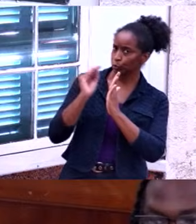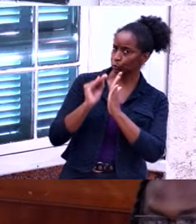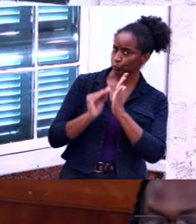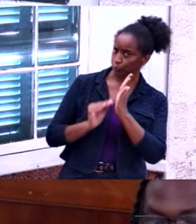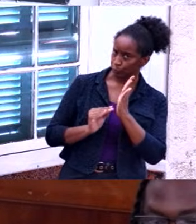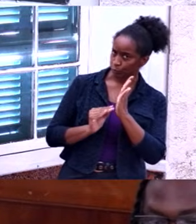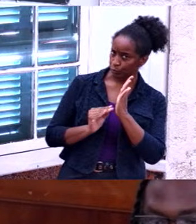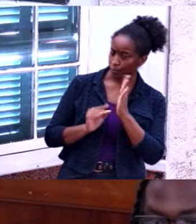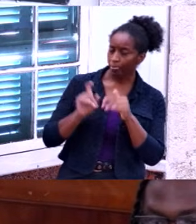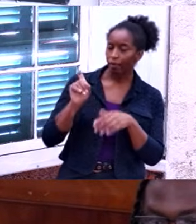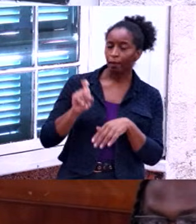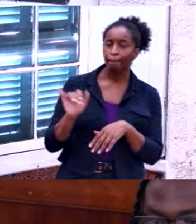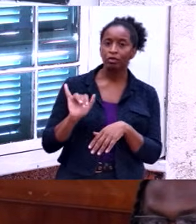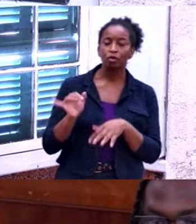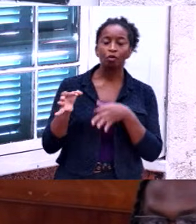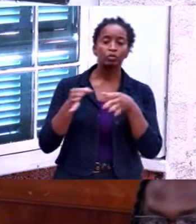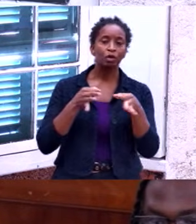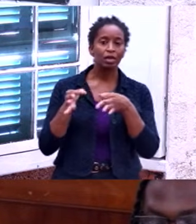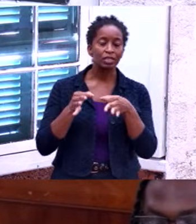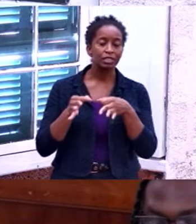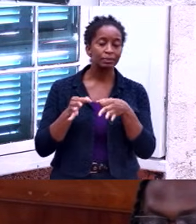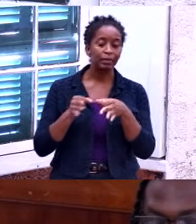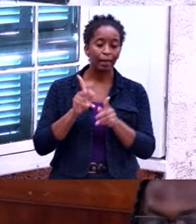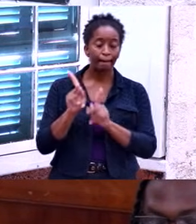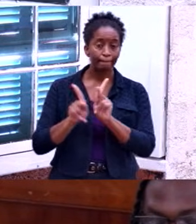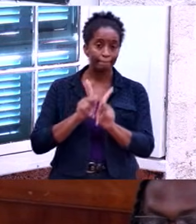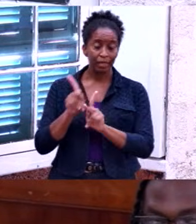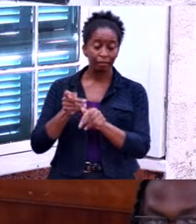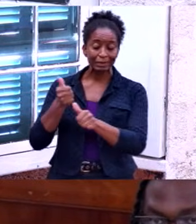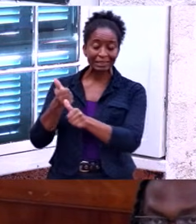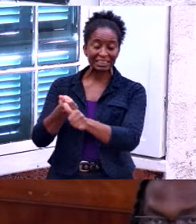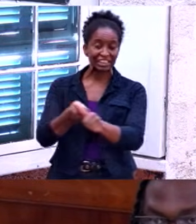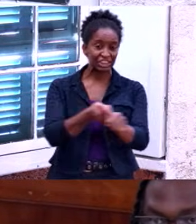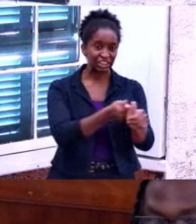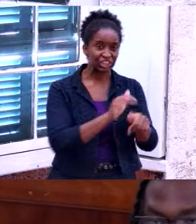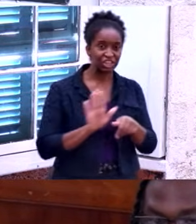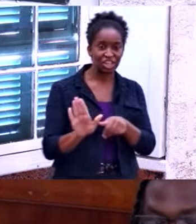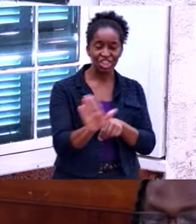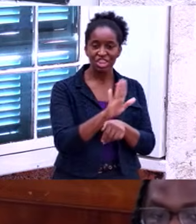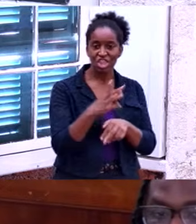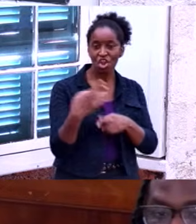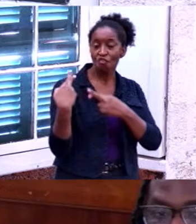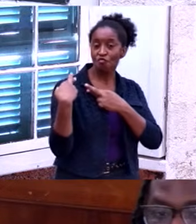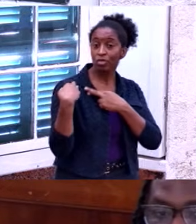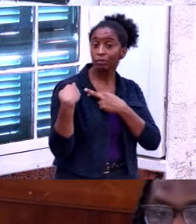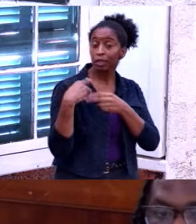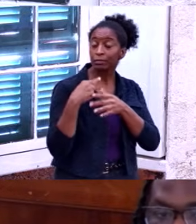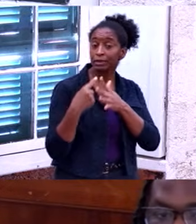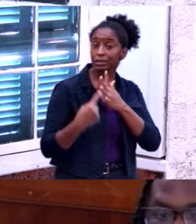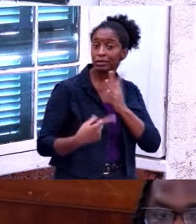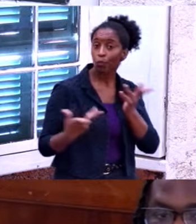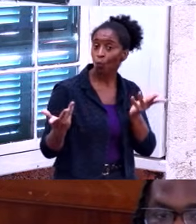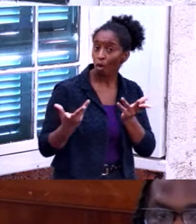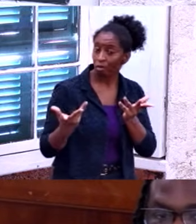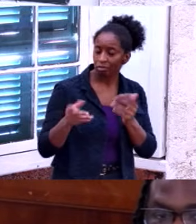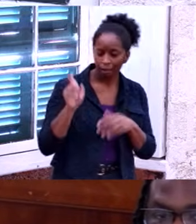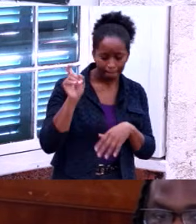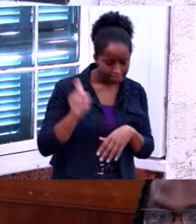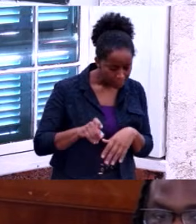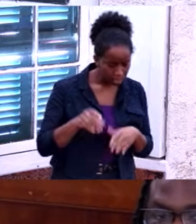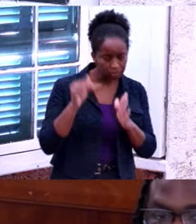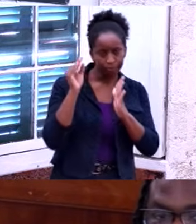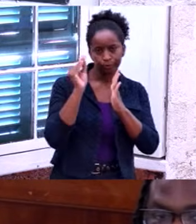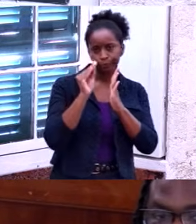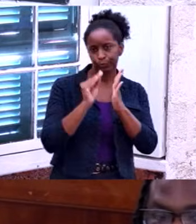the civic responsibilities of every citizen of the country being a citizen of the Republic of Barbados. And that is a